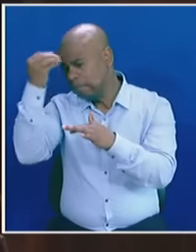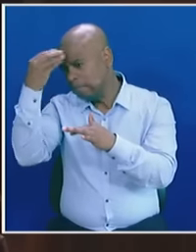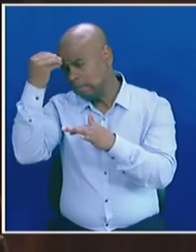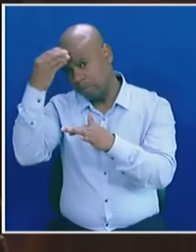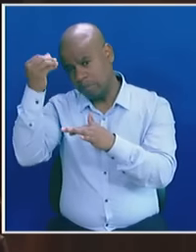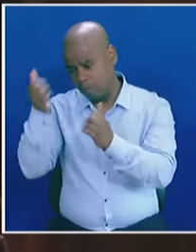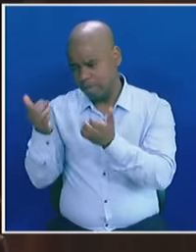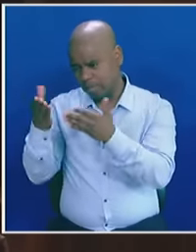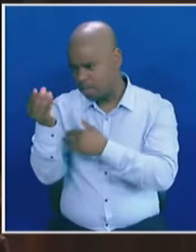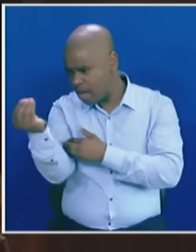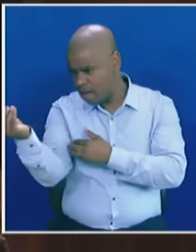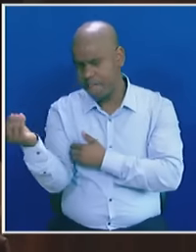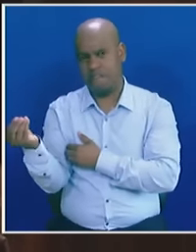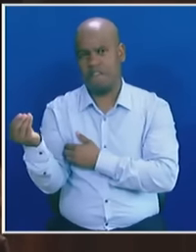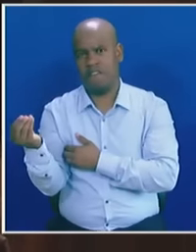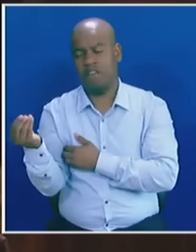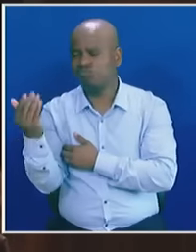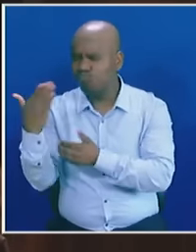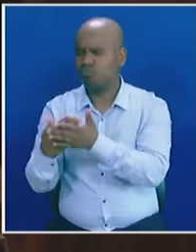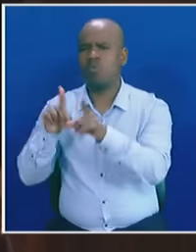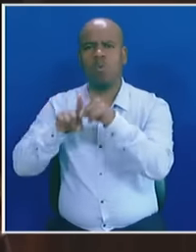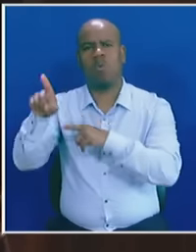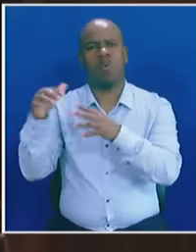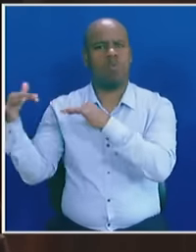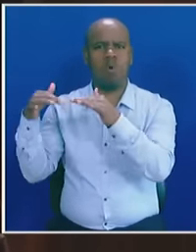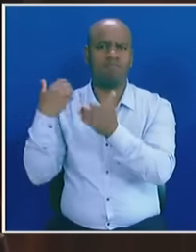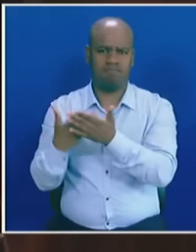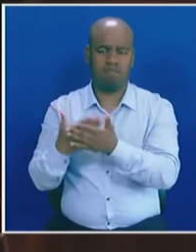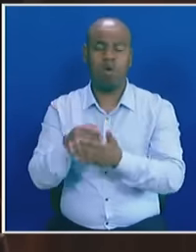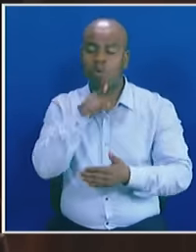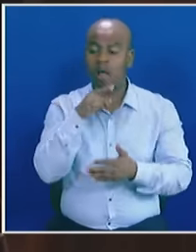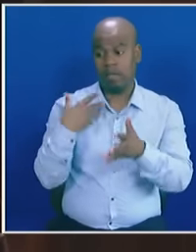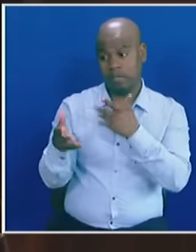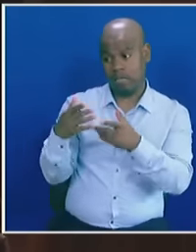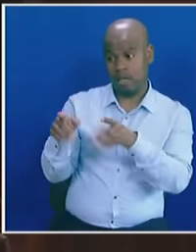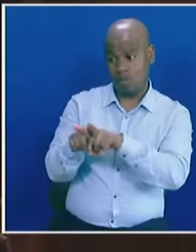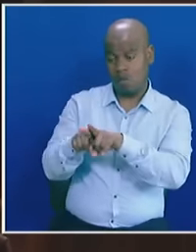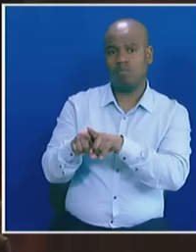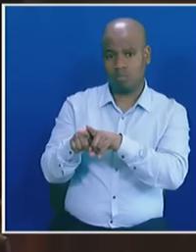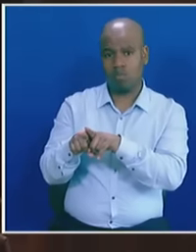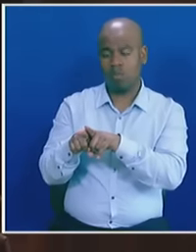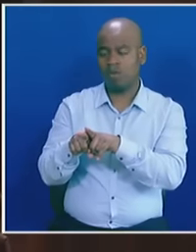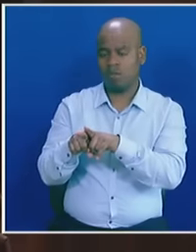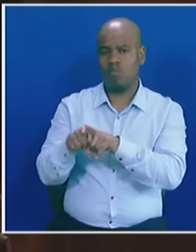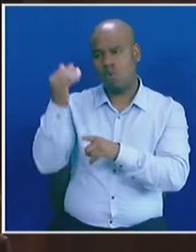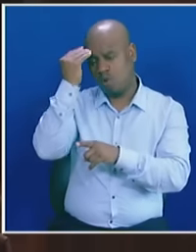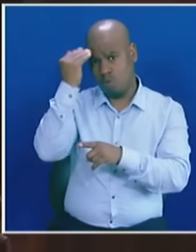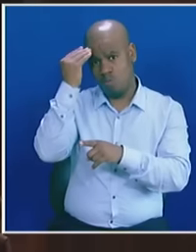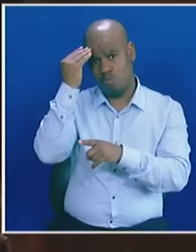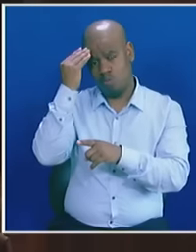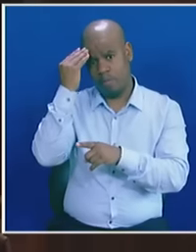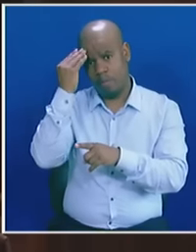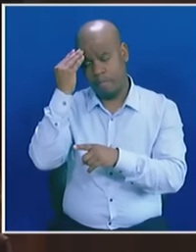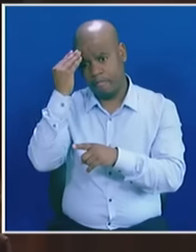services. The other matter that should be obvious to all of us is that terrorism, the biggest threat